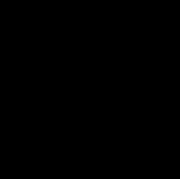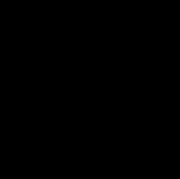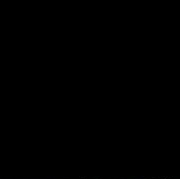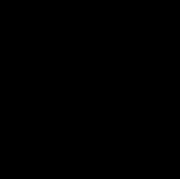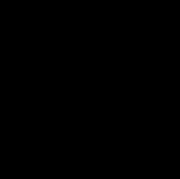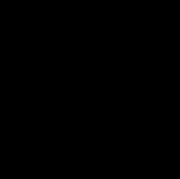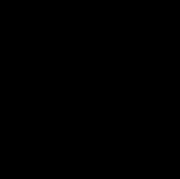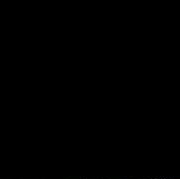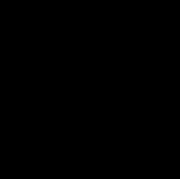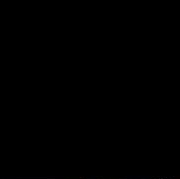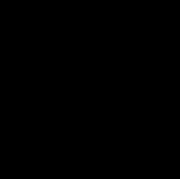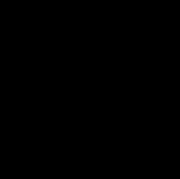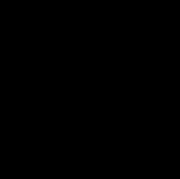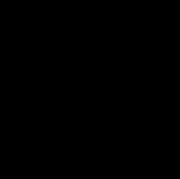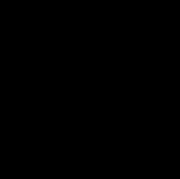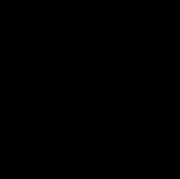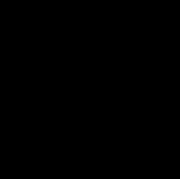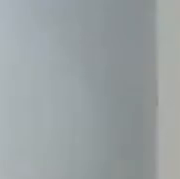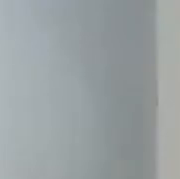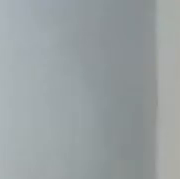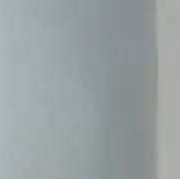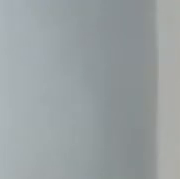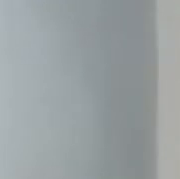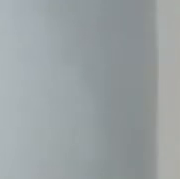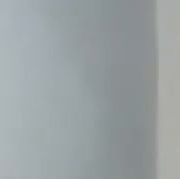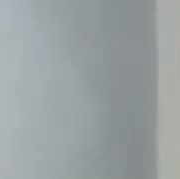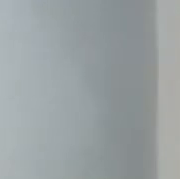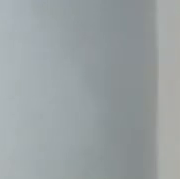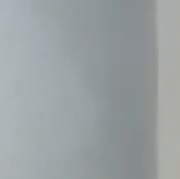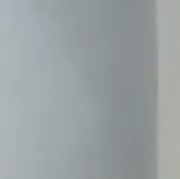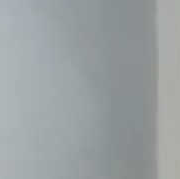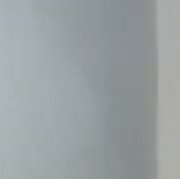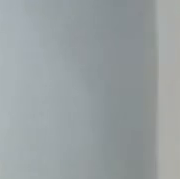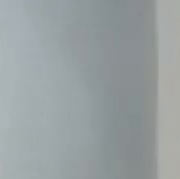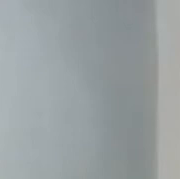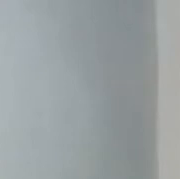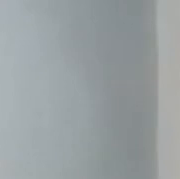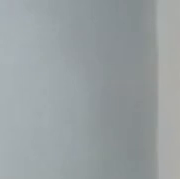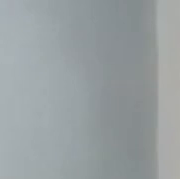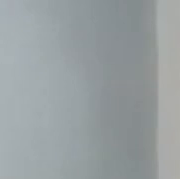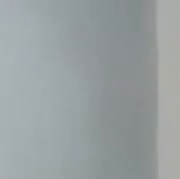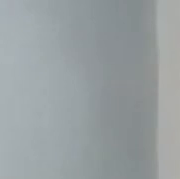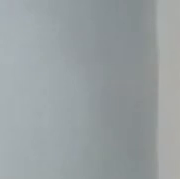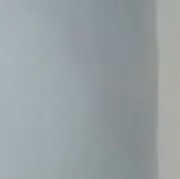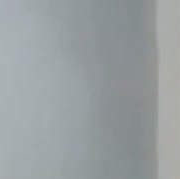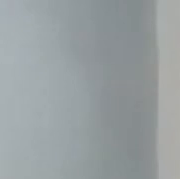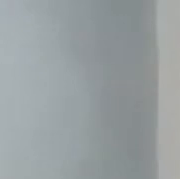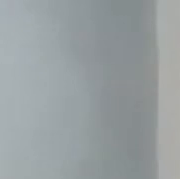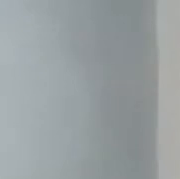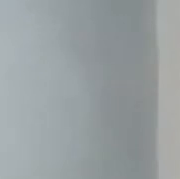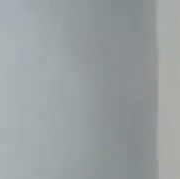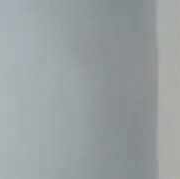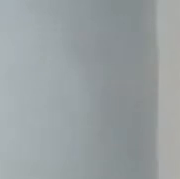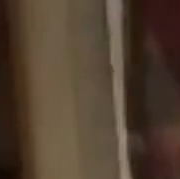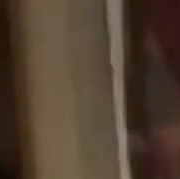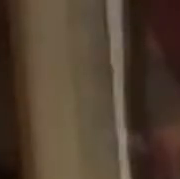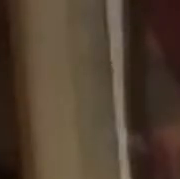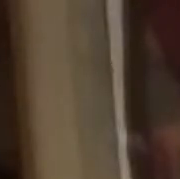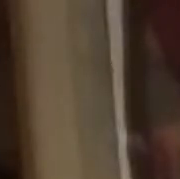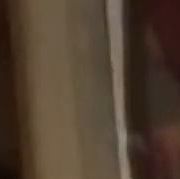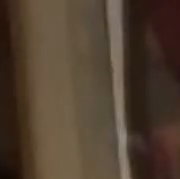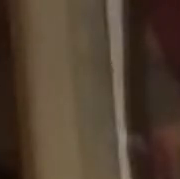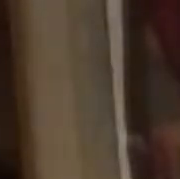Lyon, she's the outreach coordinator for Lion Ranch. And we'll see you back on the tail end for the panel discussion. Thank you so much for joining